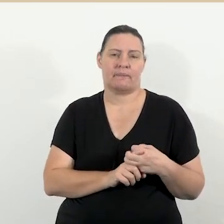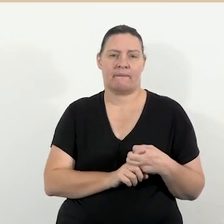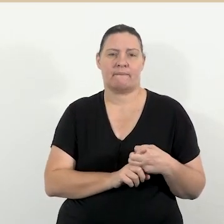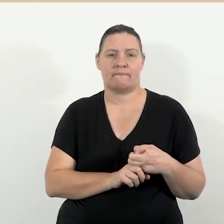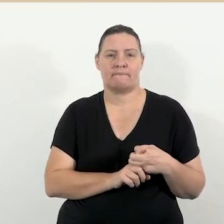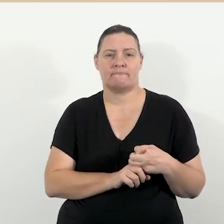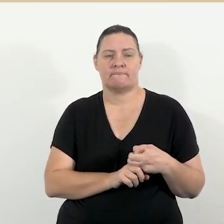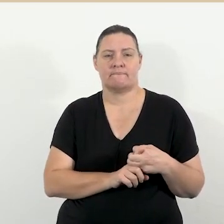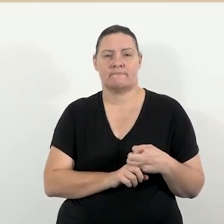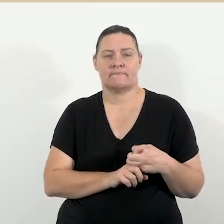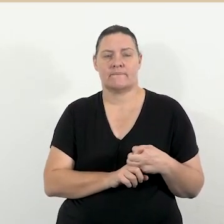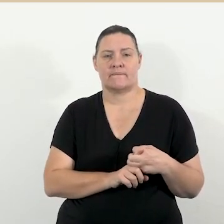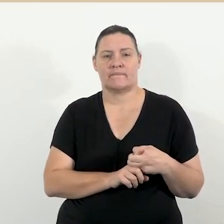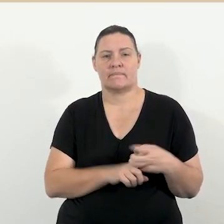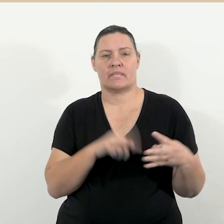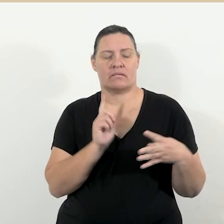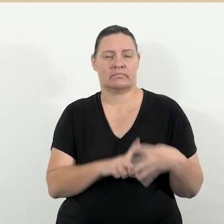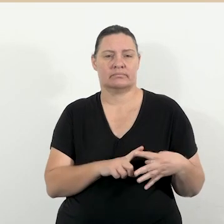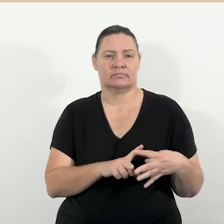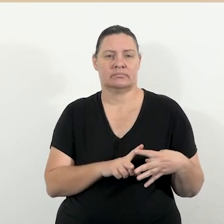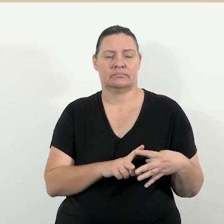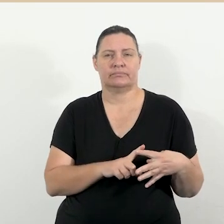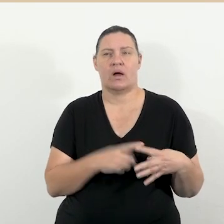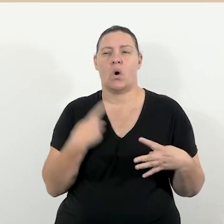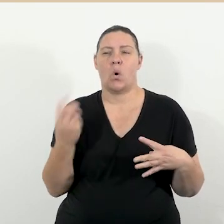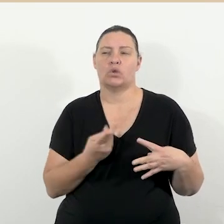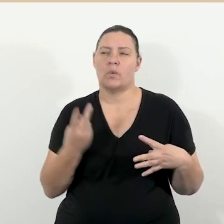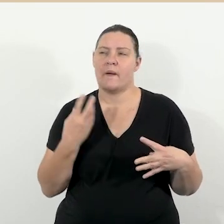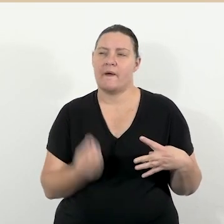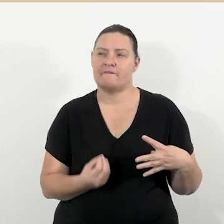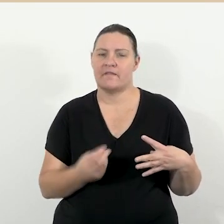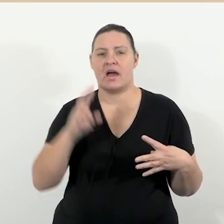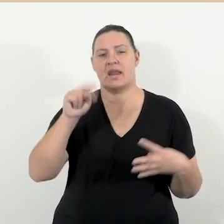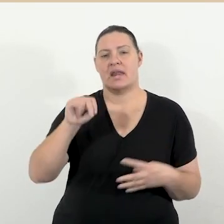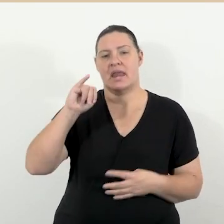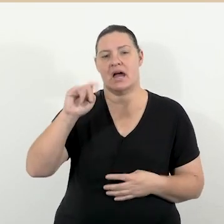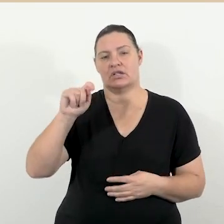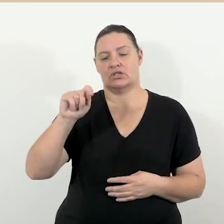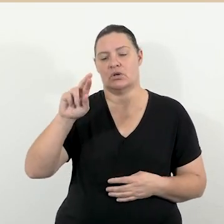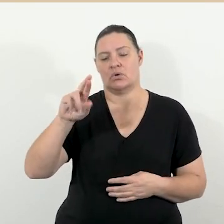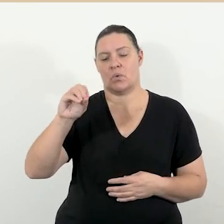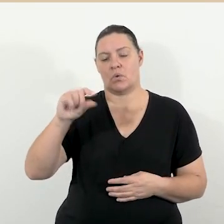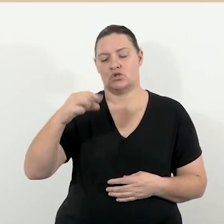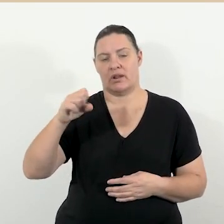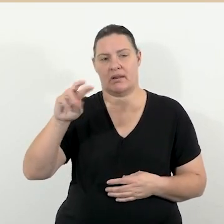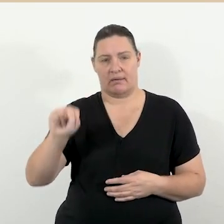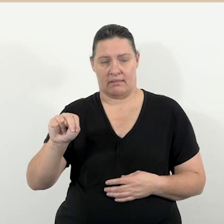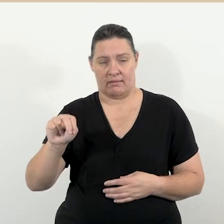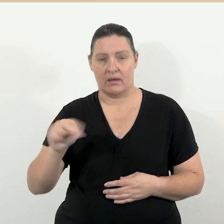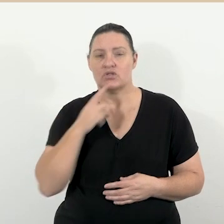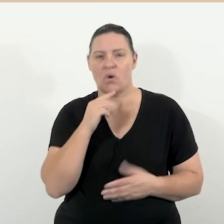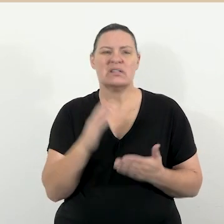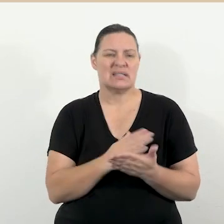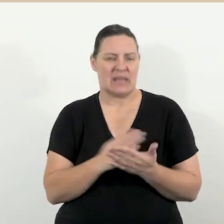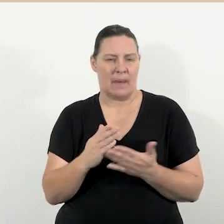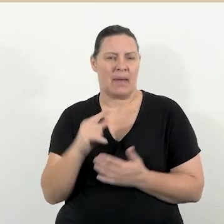water vapor. And then we also get nitrogen. Okay, so these are